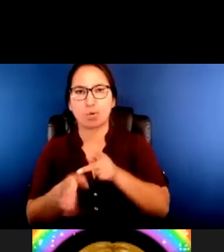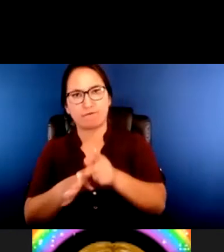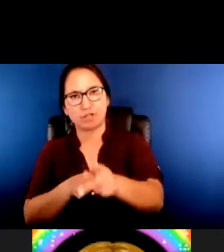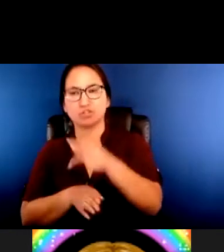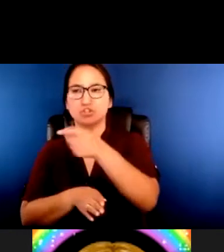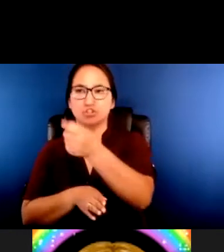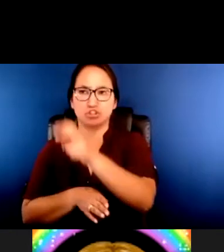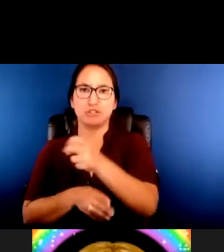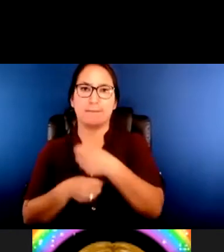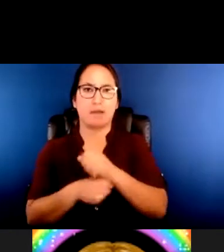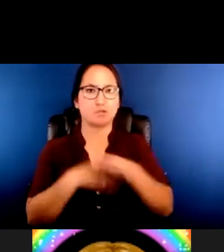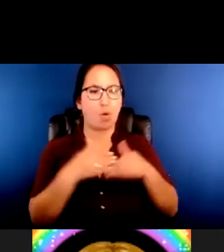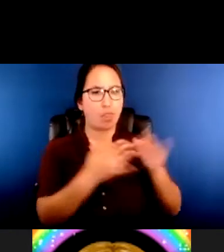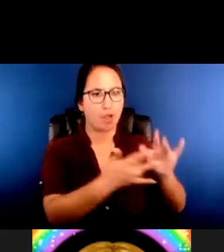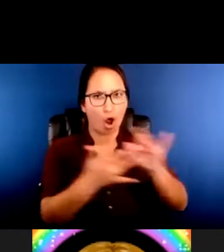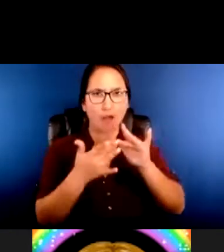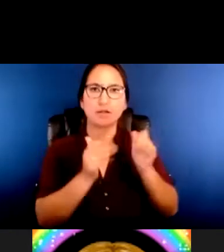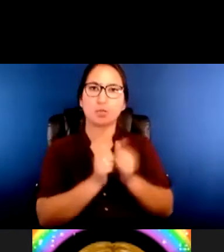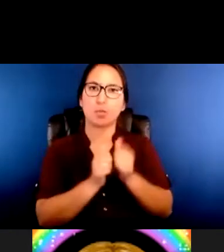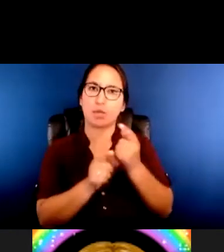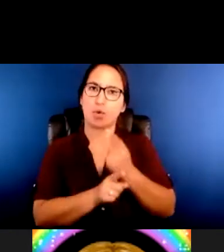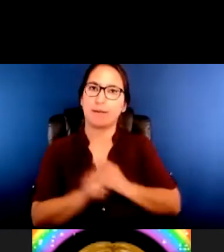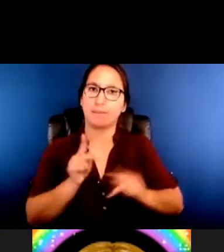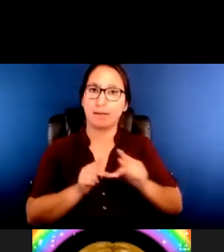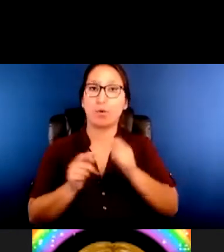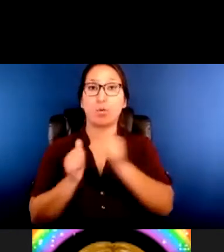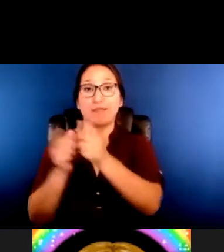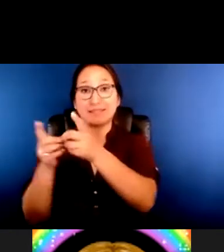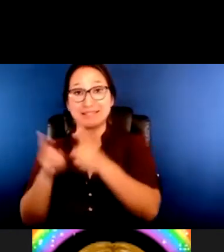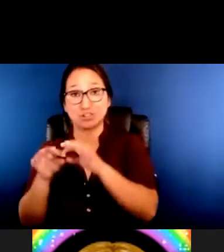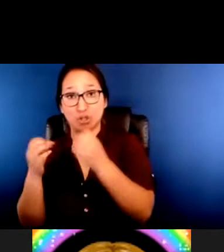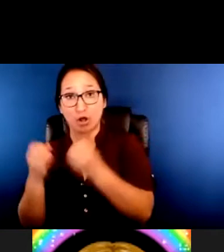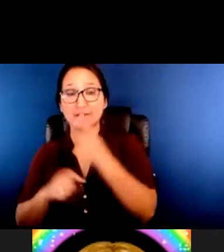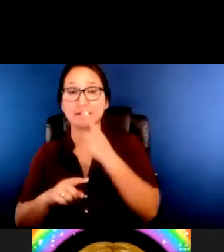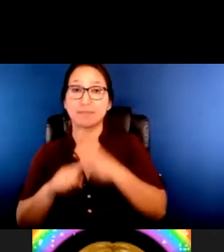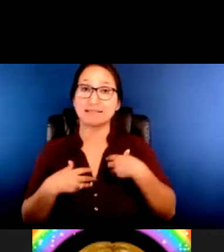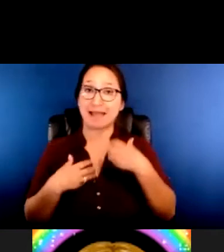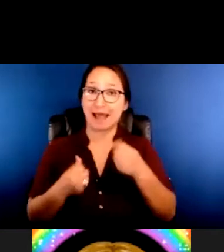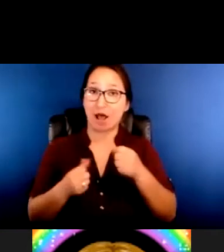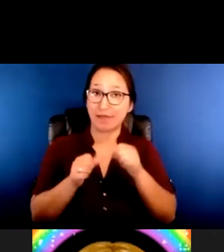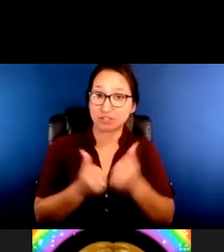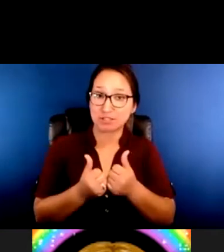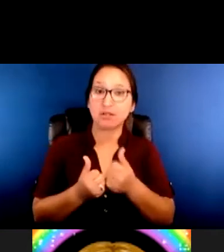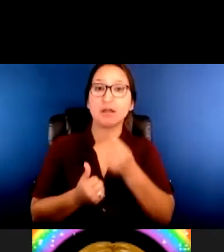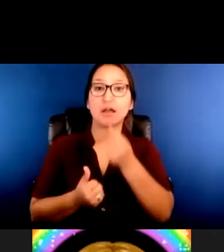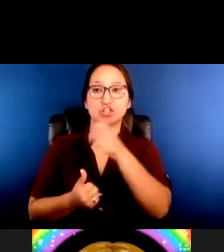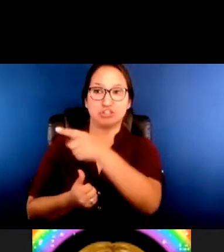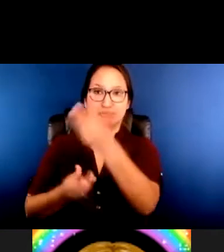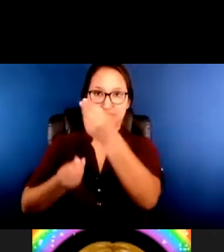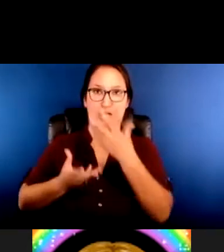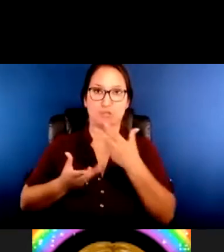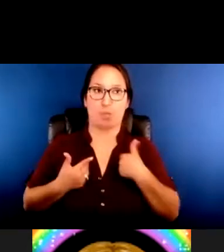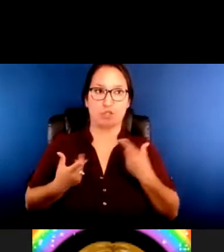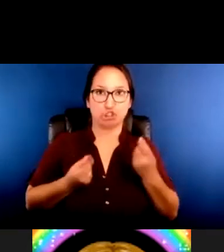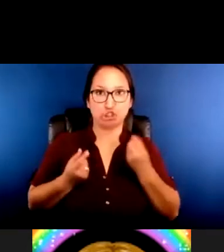with the appropriate people at a district office and the appropriate health agency. And she gives me my marching orders and I do what she tells me, and